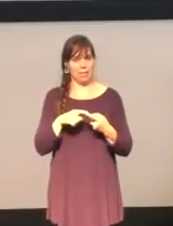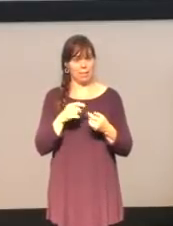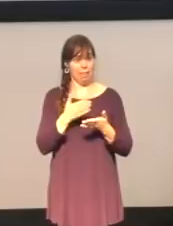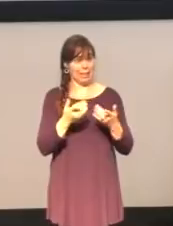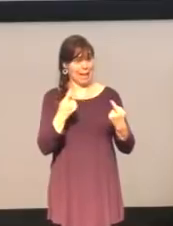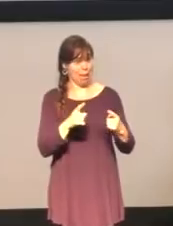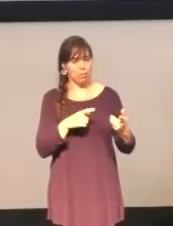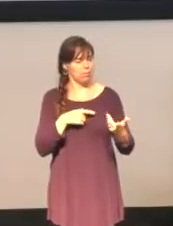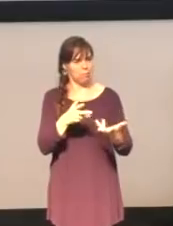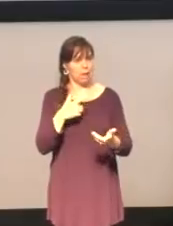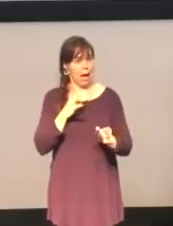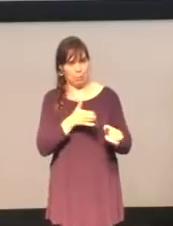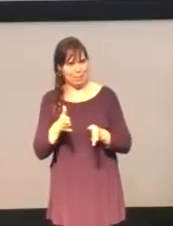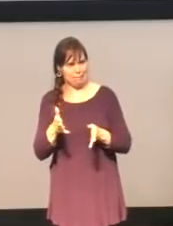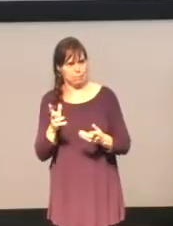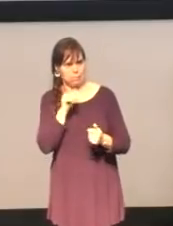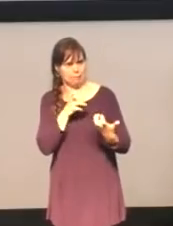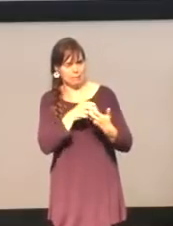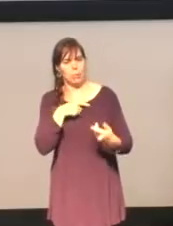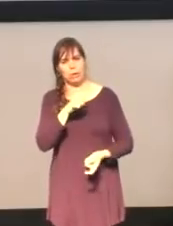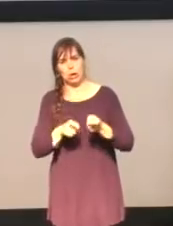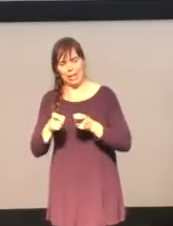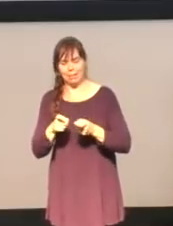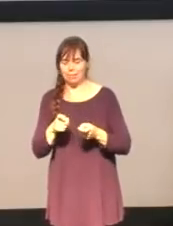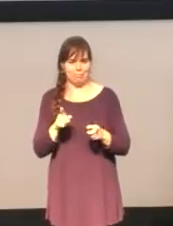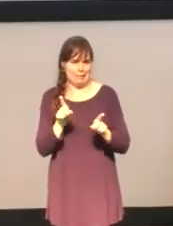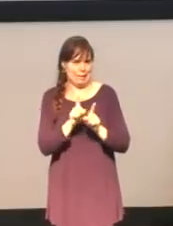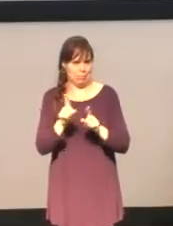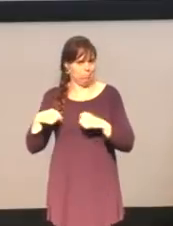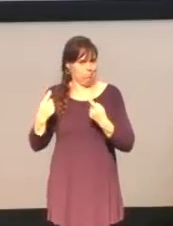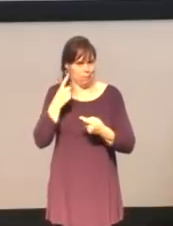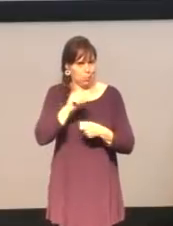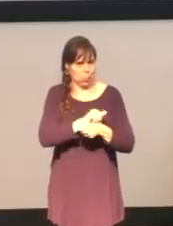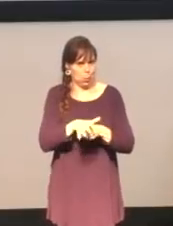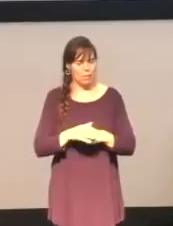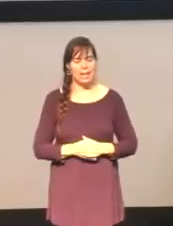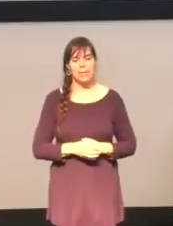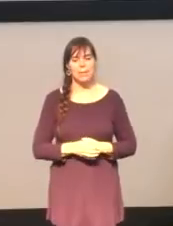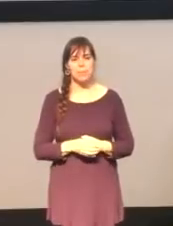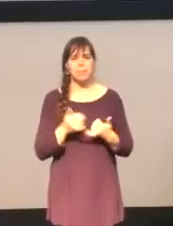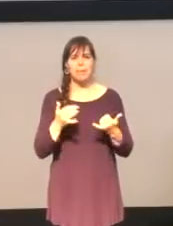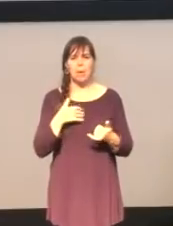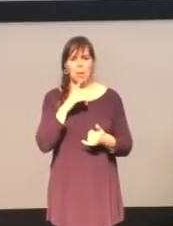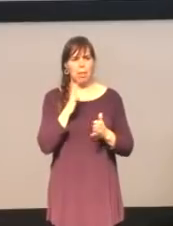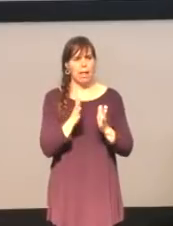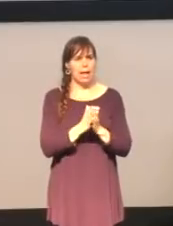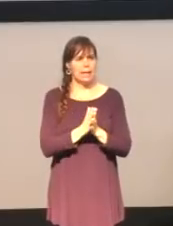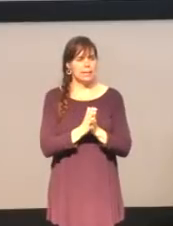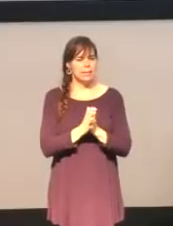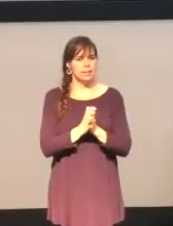things change, and that's what we've done all along in this COVID crisis. So I'm going to ask